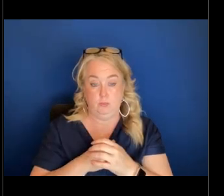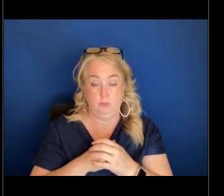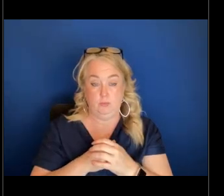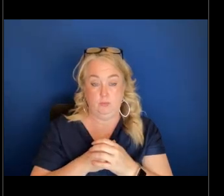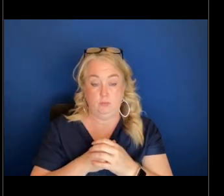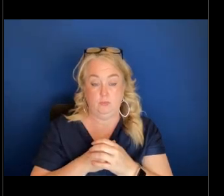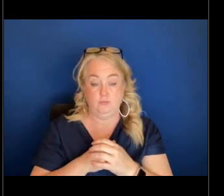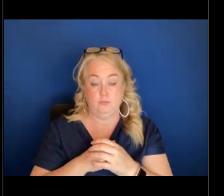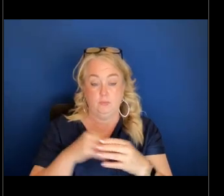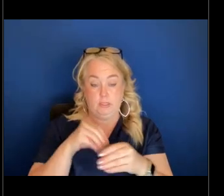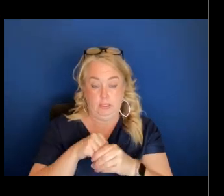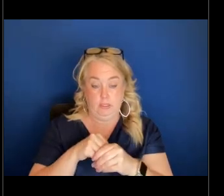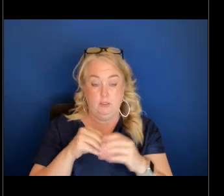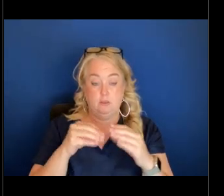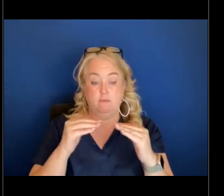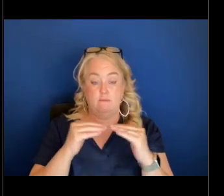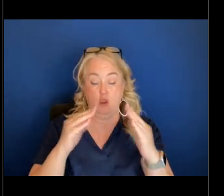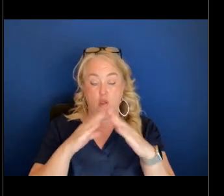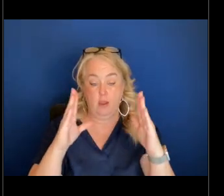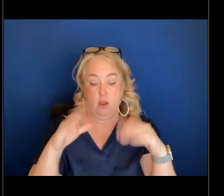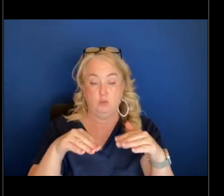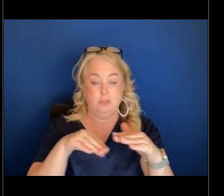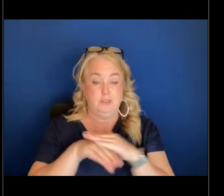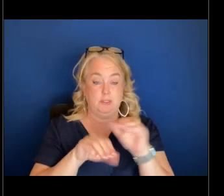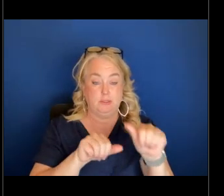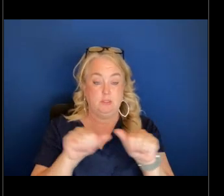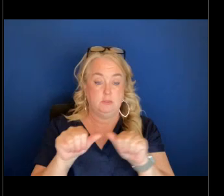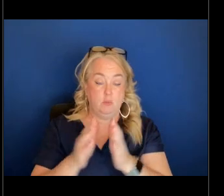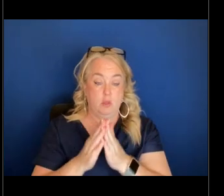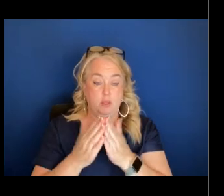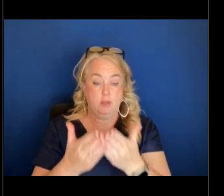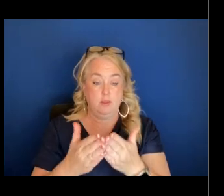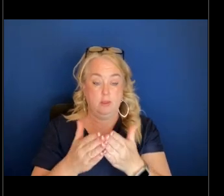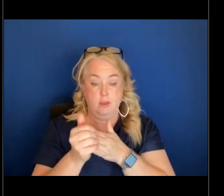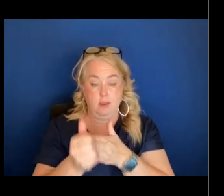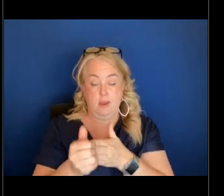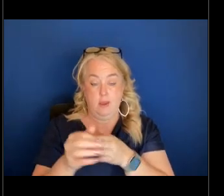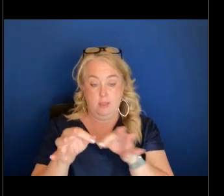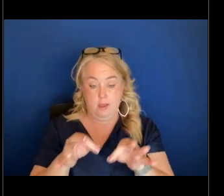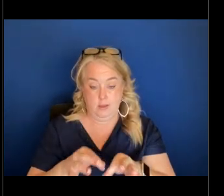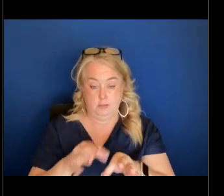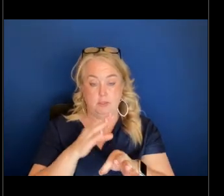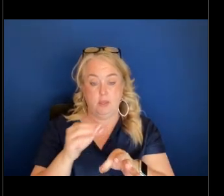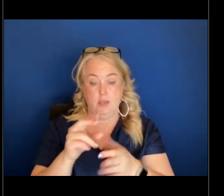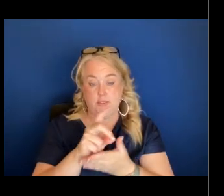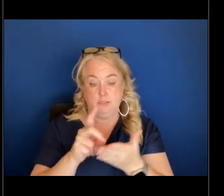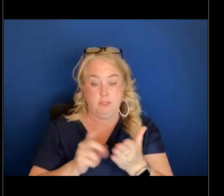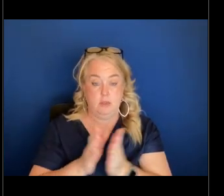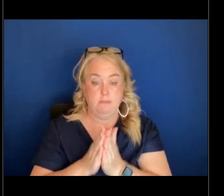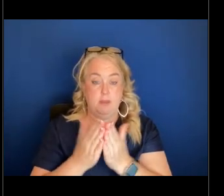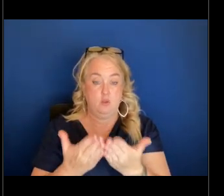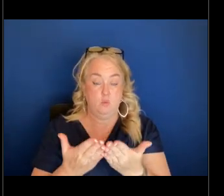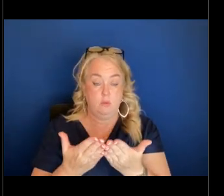within the Fair Housing Accessibility Guidelines and the Fair Housing Act Design Manual.